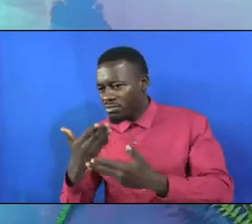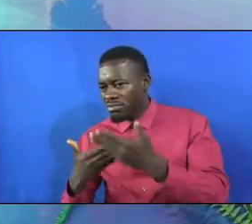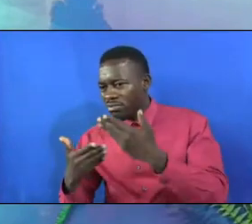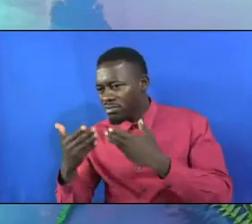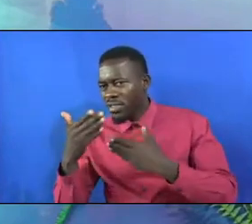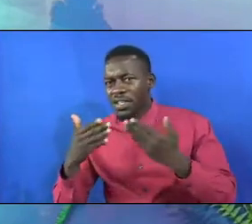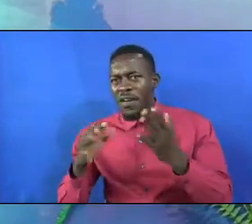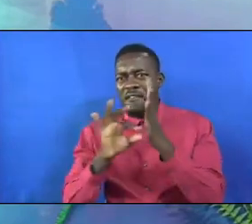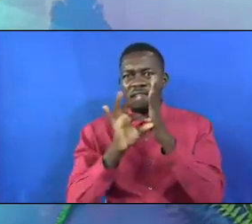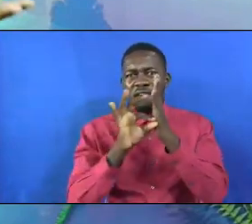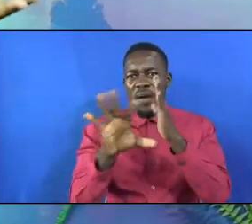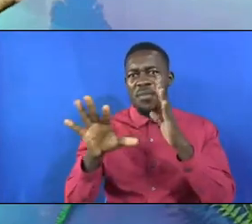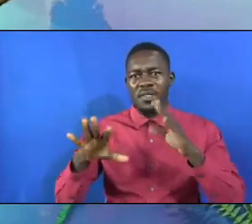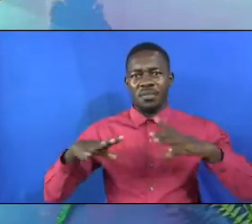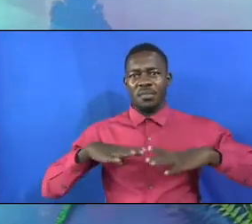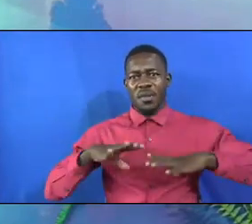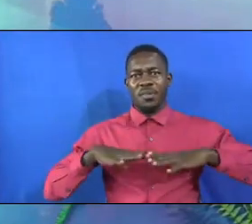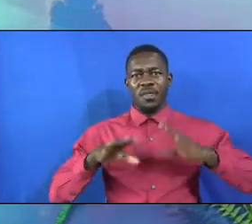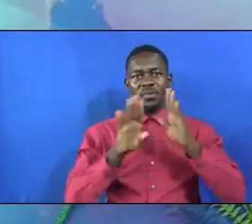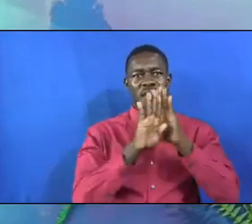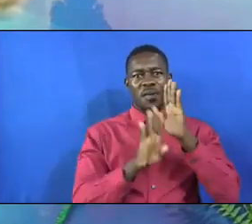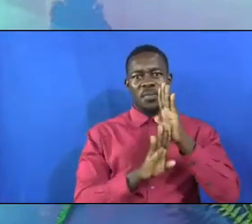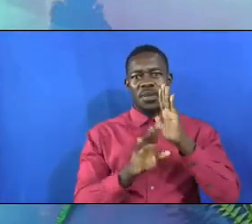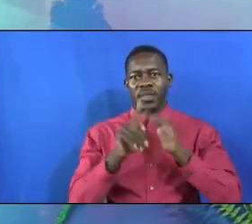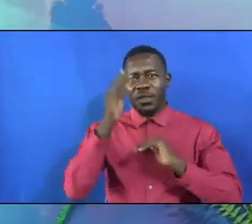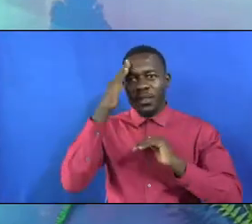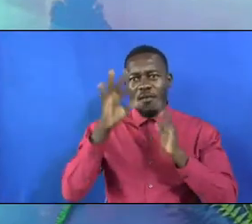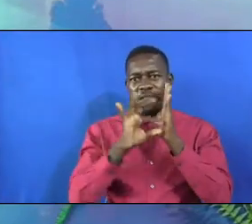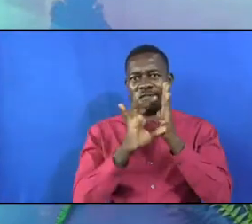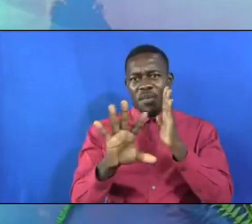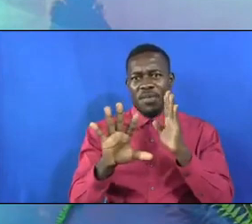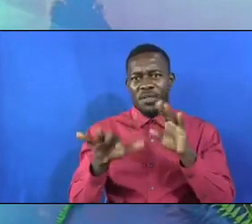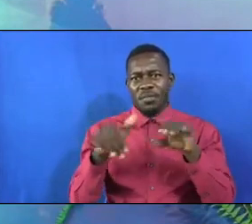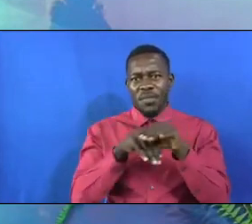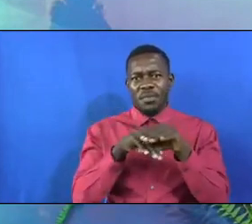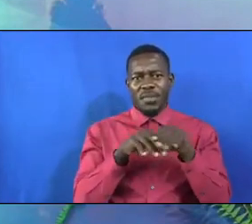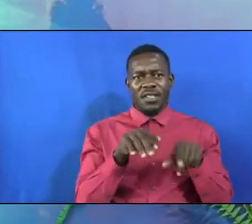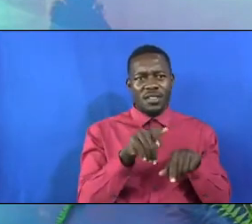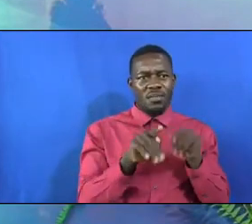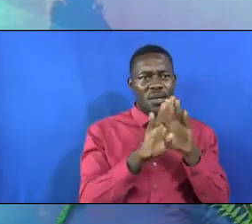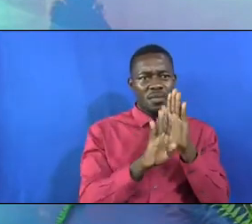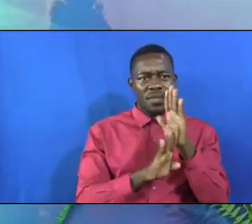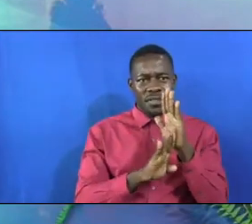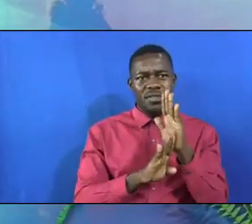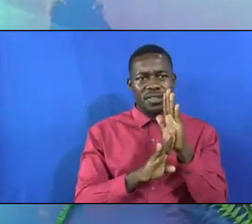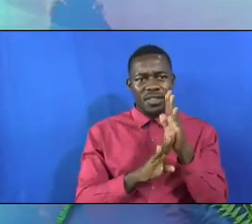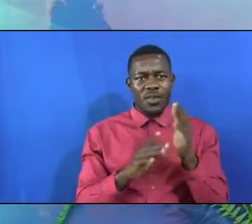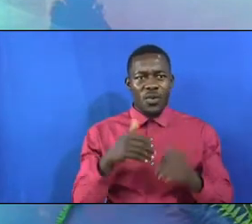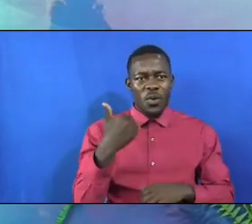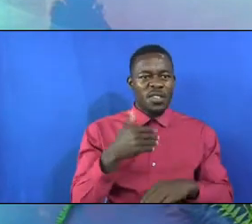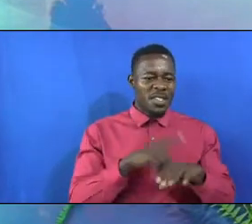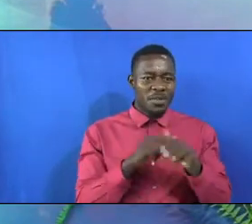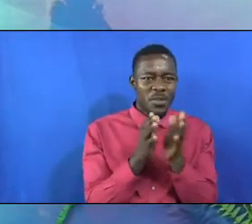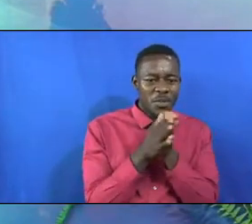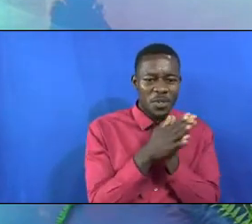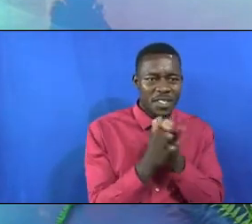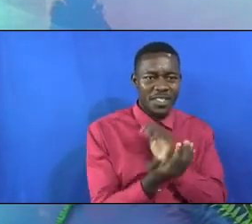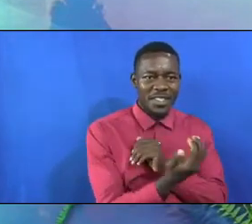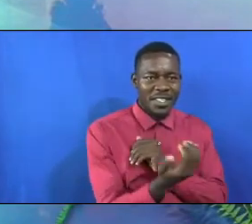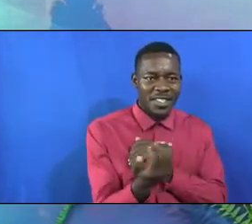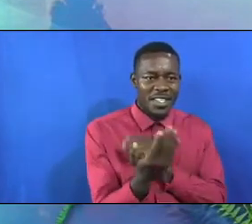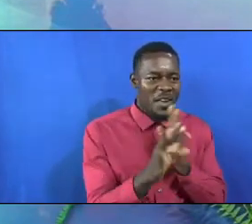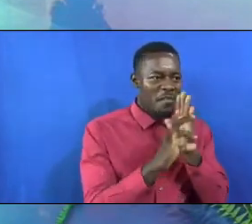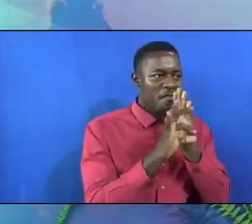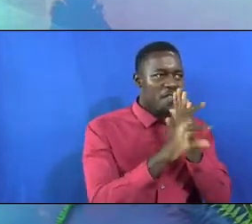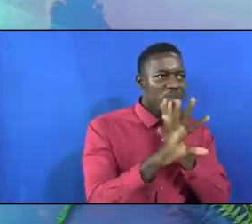heroes of faith. Today, men, the scripture has turned over and we are talking about heroines